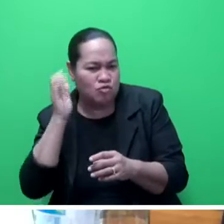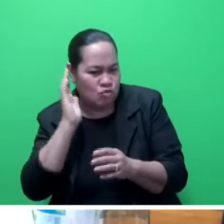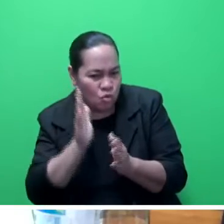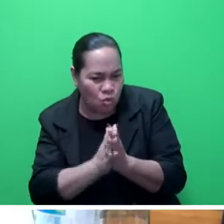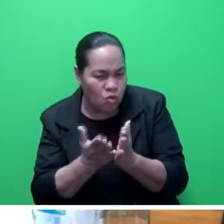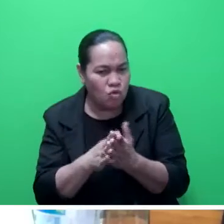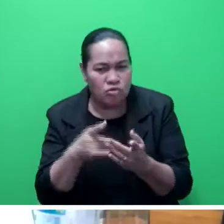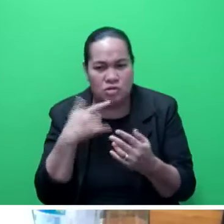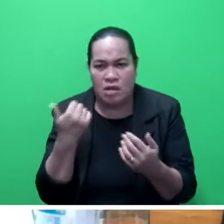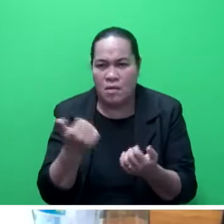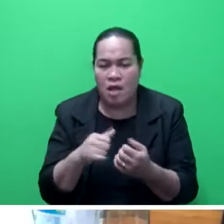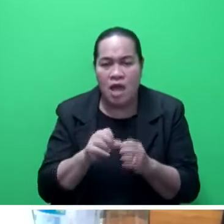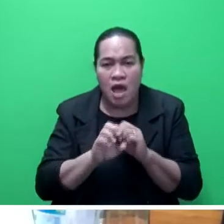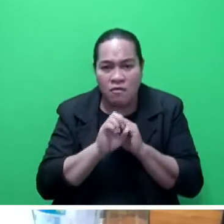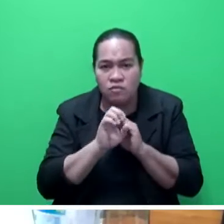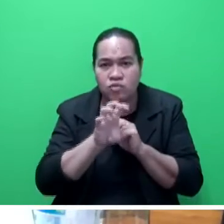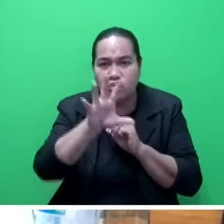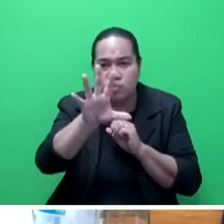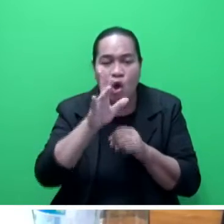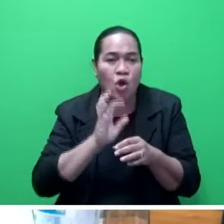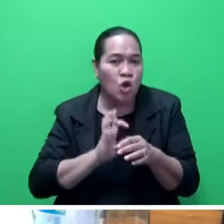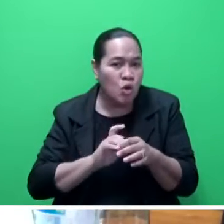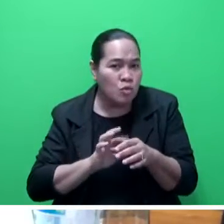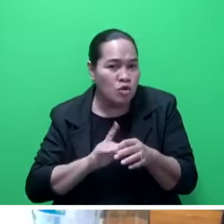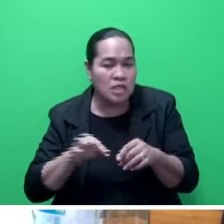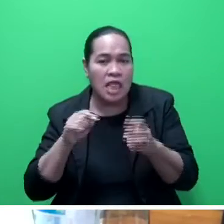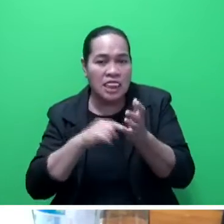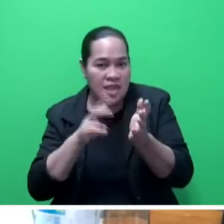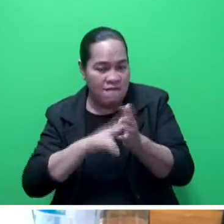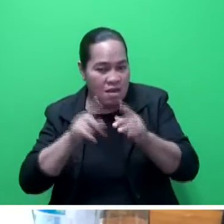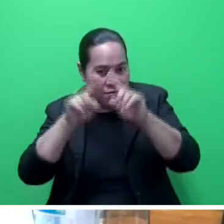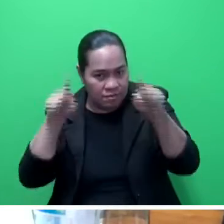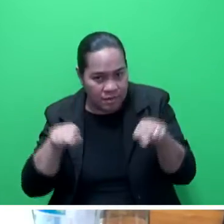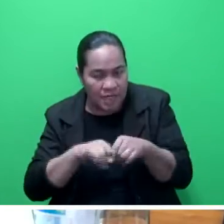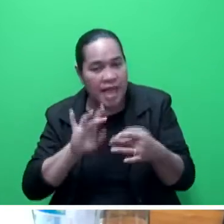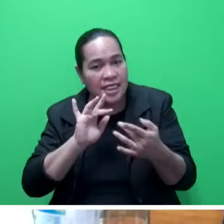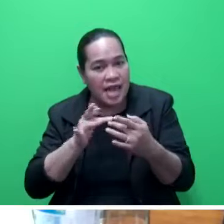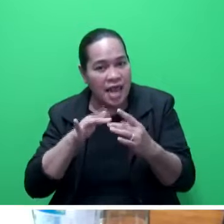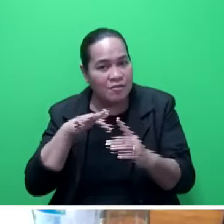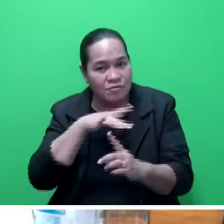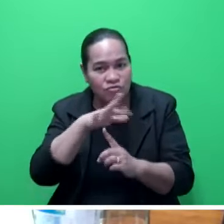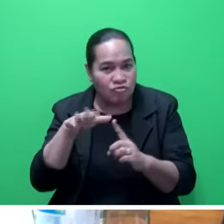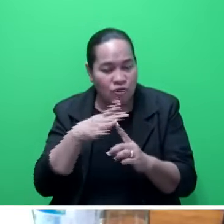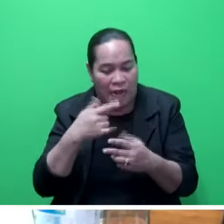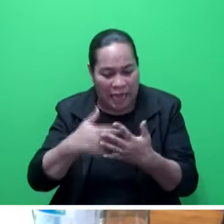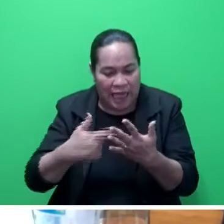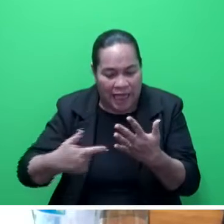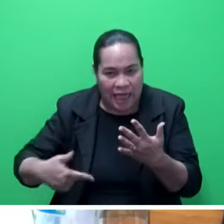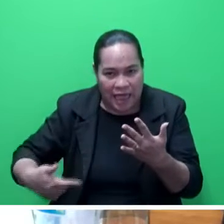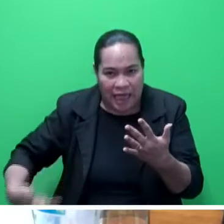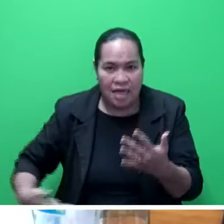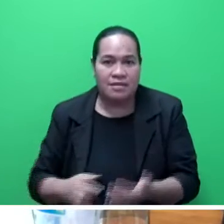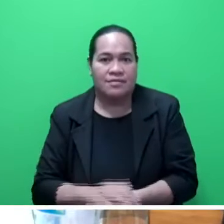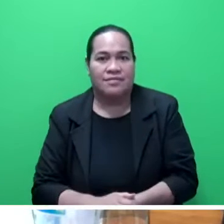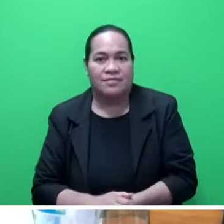boards, overhead projectors, computers, smart TVs, internet connectivity, and the list goes on.